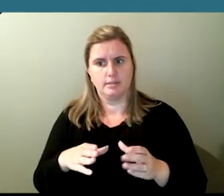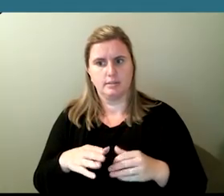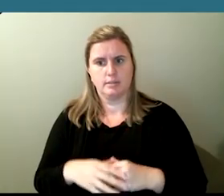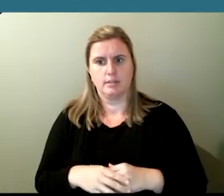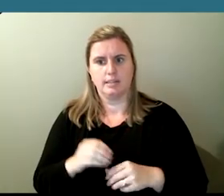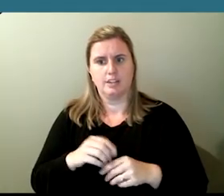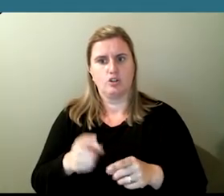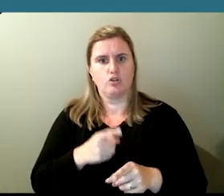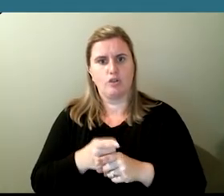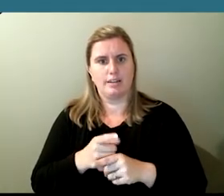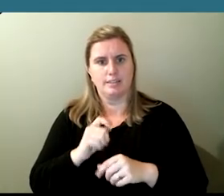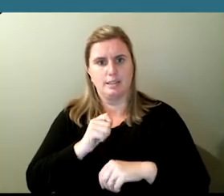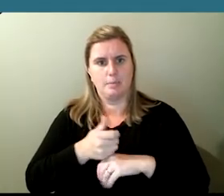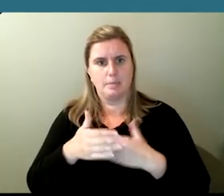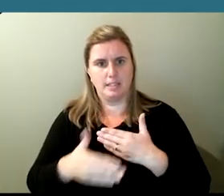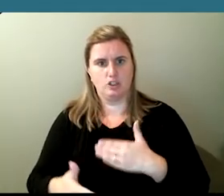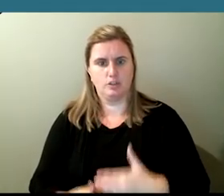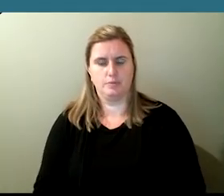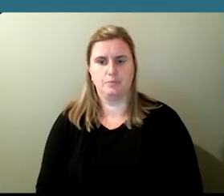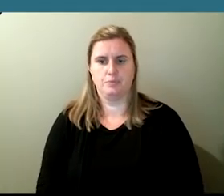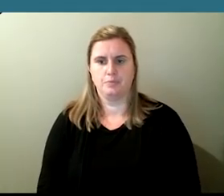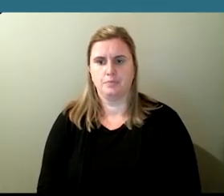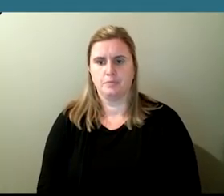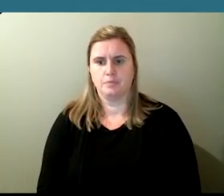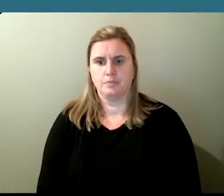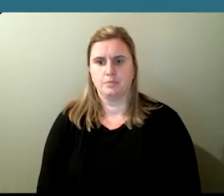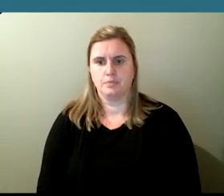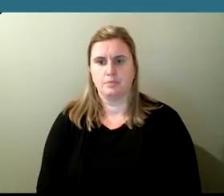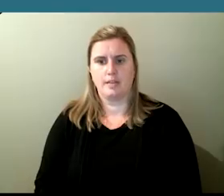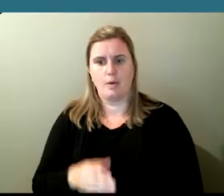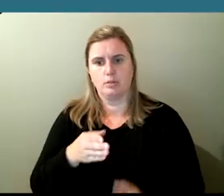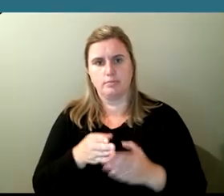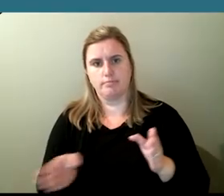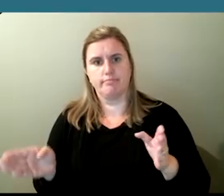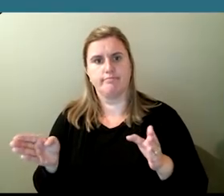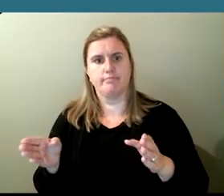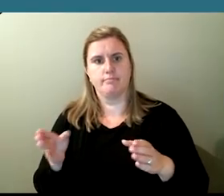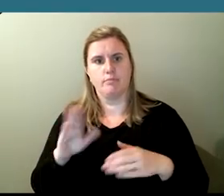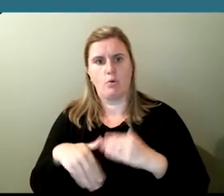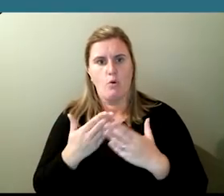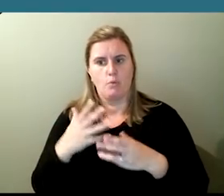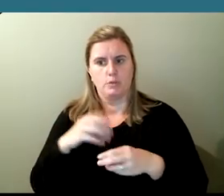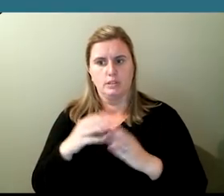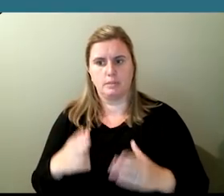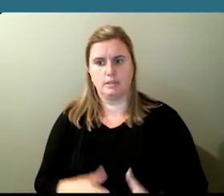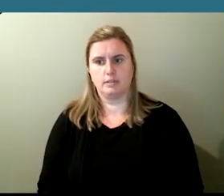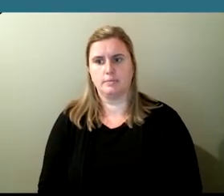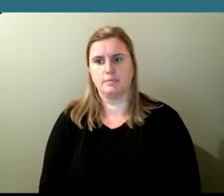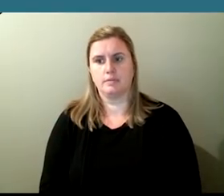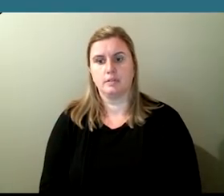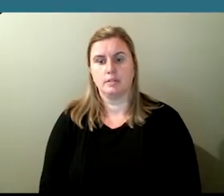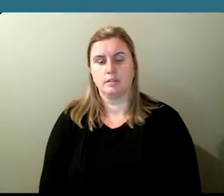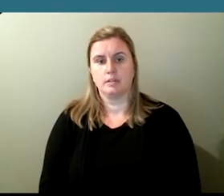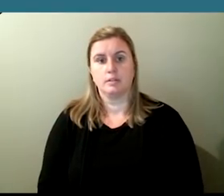correct implementation. And this was done across participants. So what we're getting at here